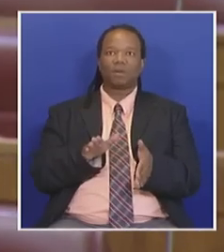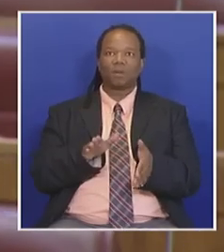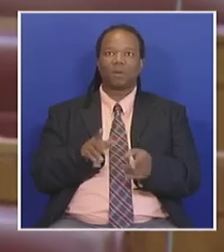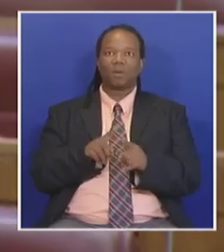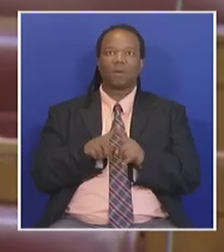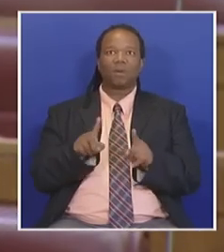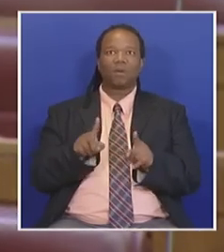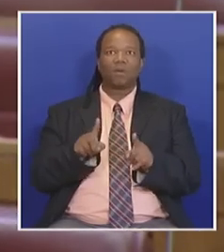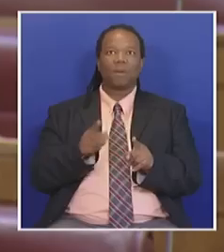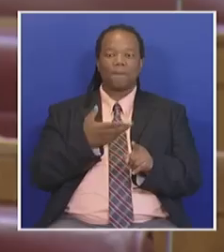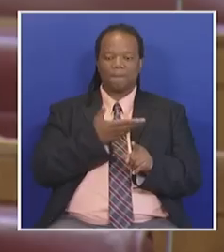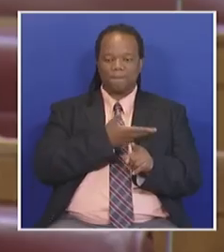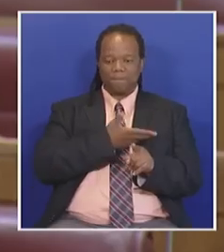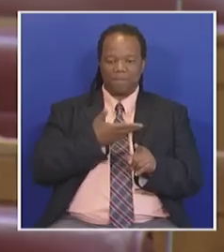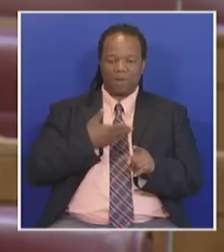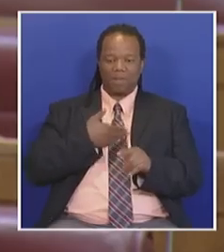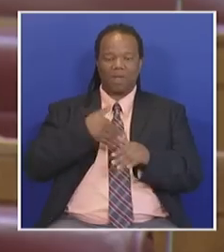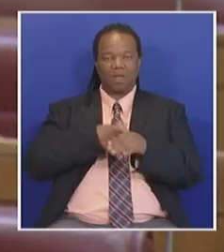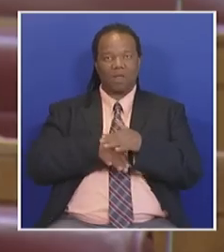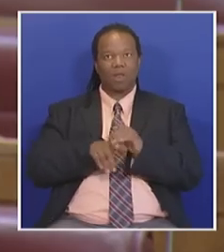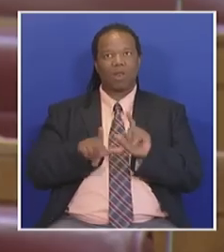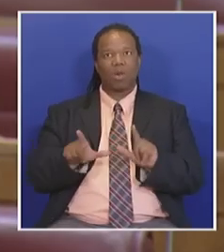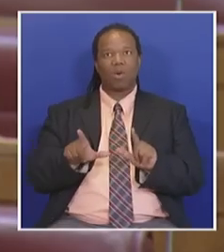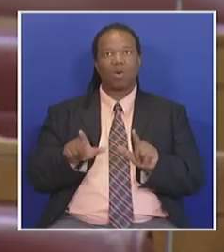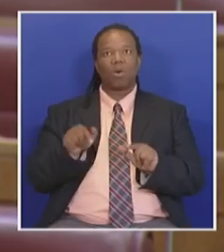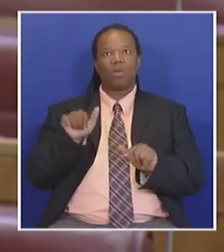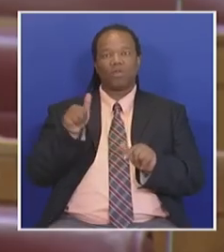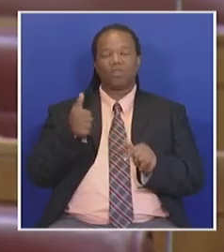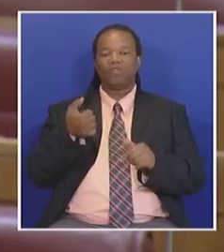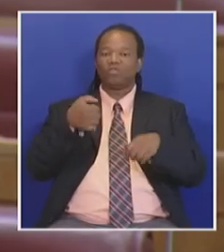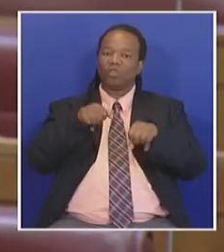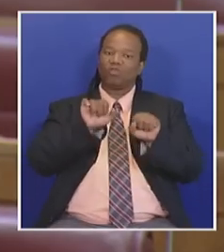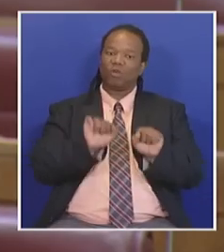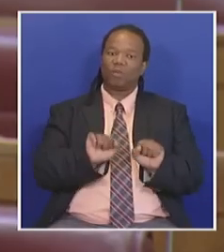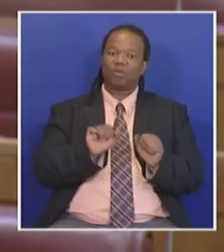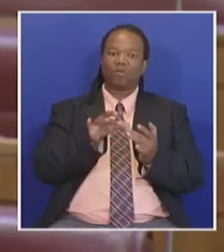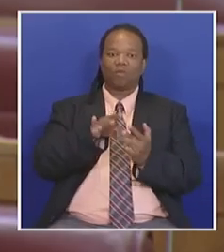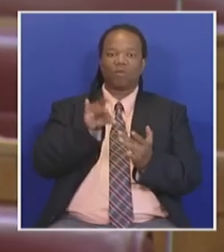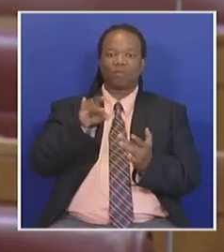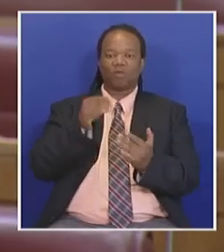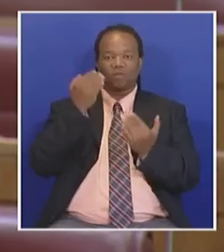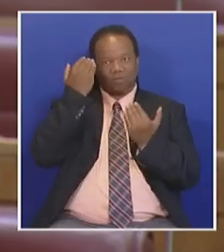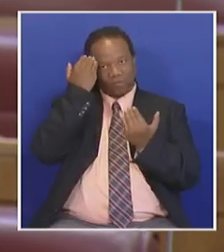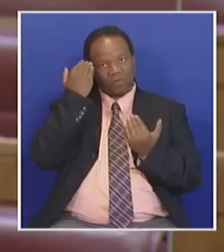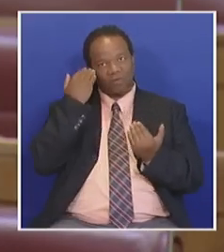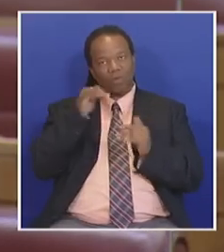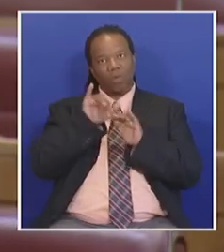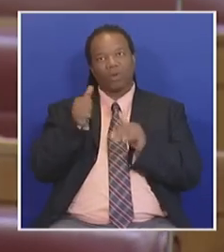Honorable Dumisani Qimbi, who is the chairperson of the Select Committee of Justice. She will be buried on the 4th of March